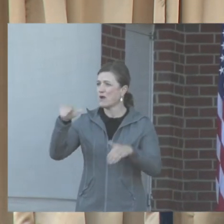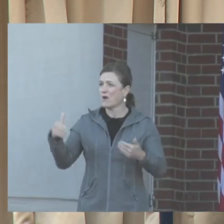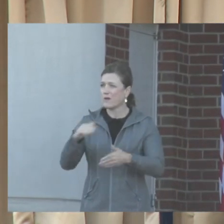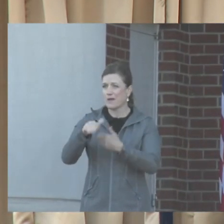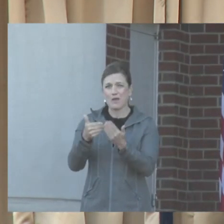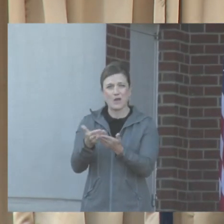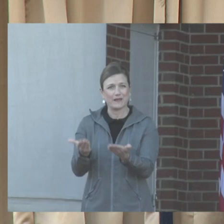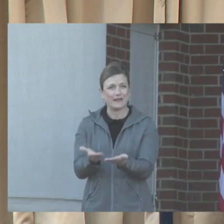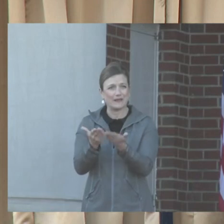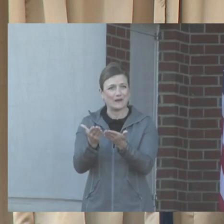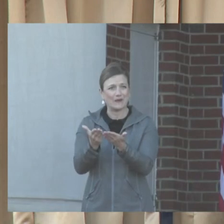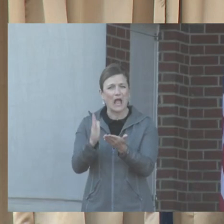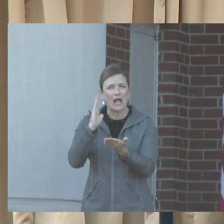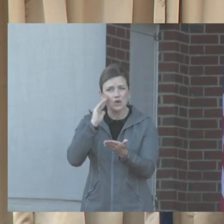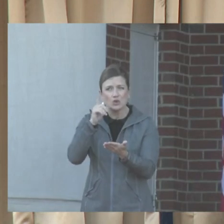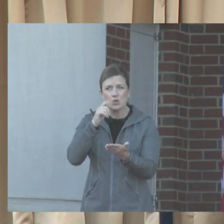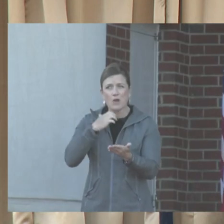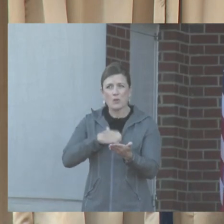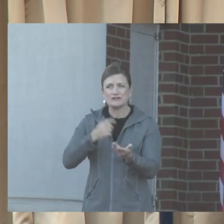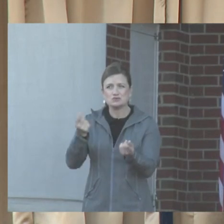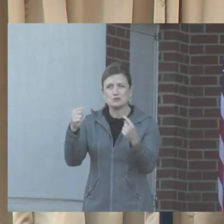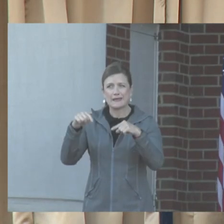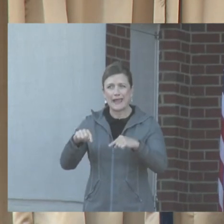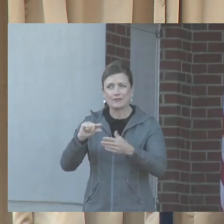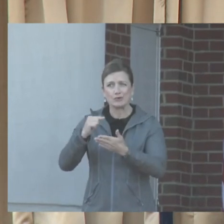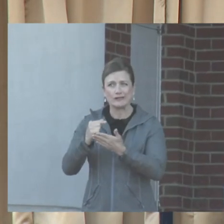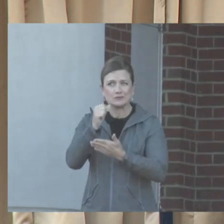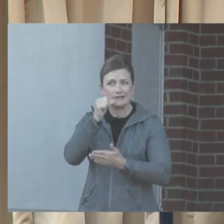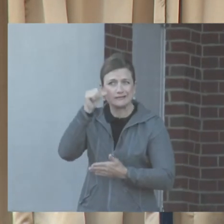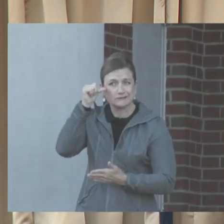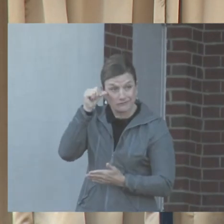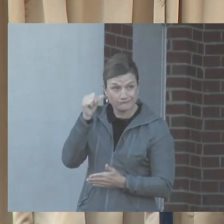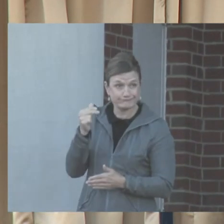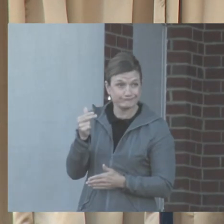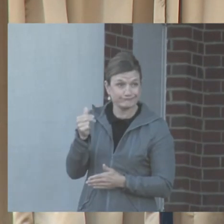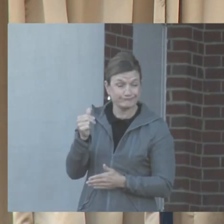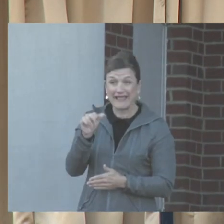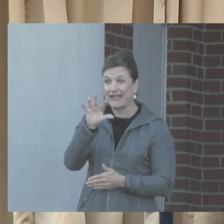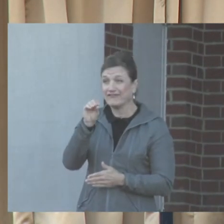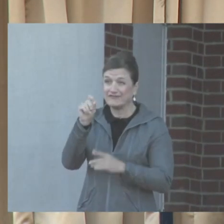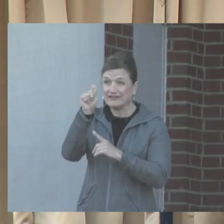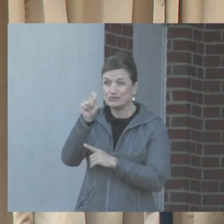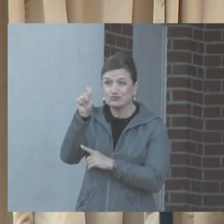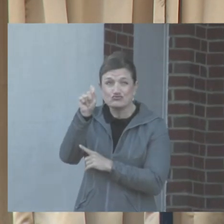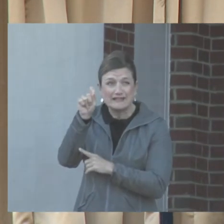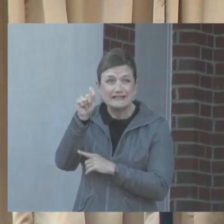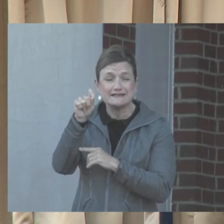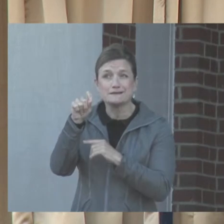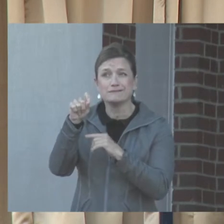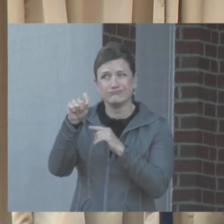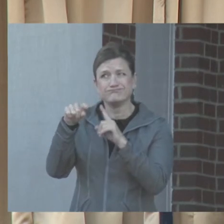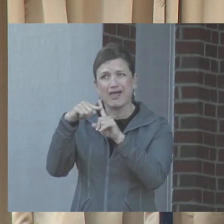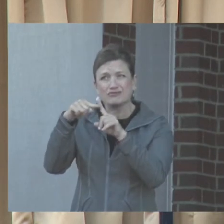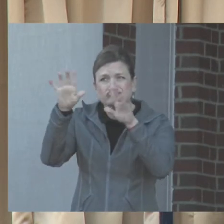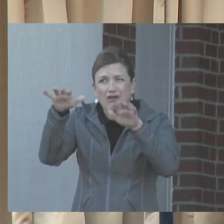you wish you had been here yesterday when it was about 50 degrees and some slight rain,